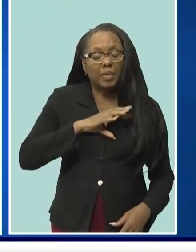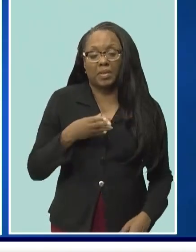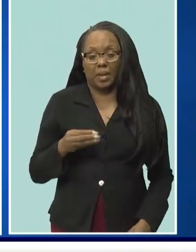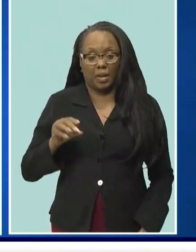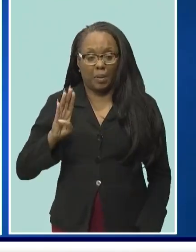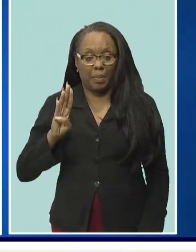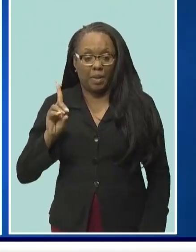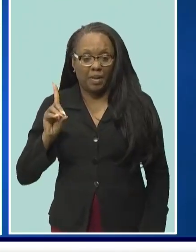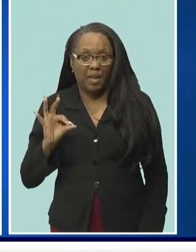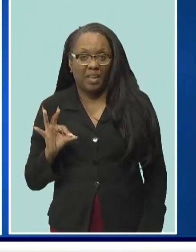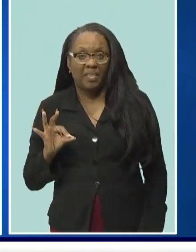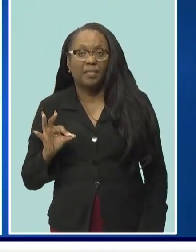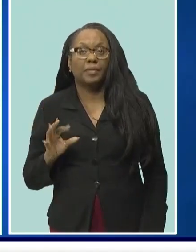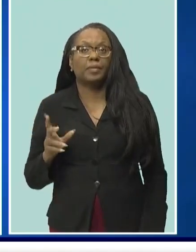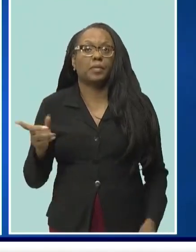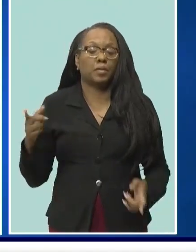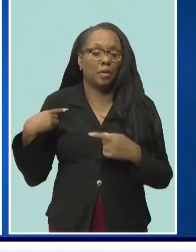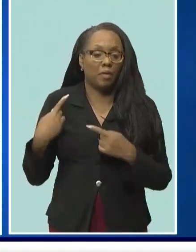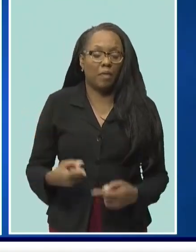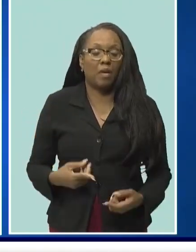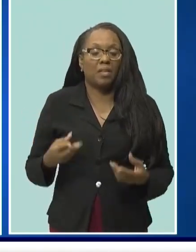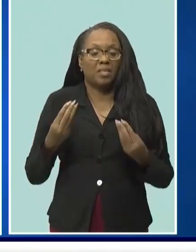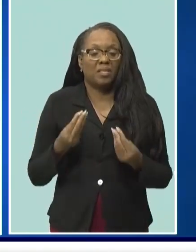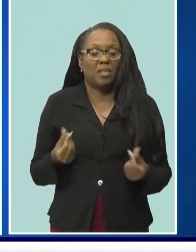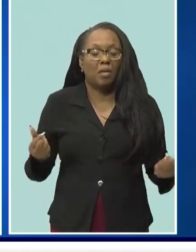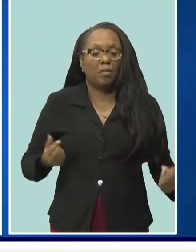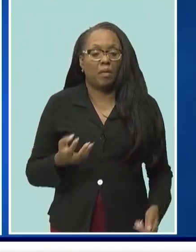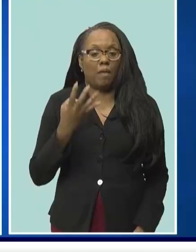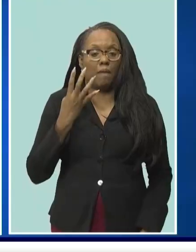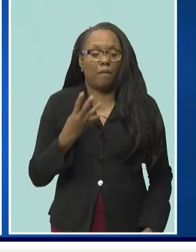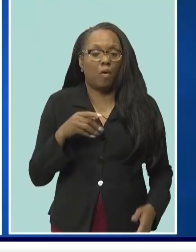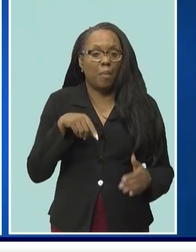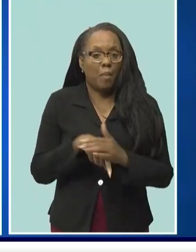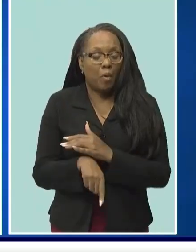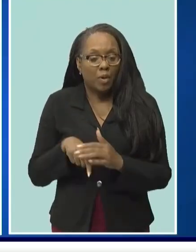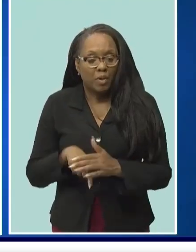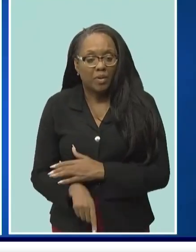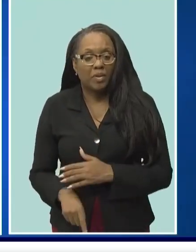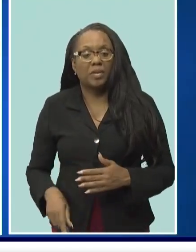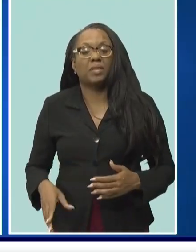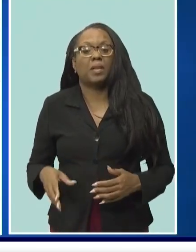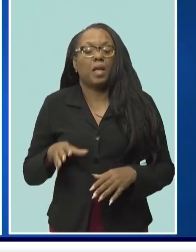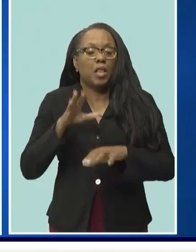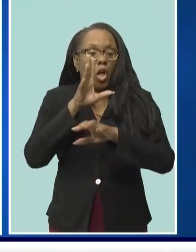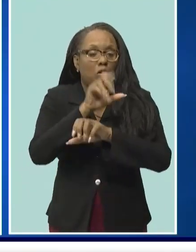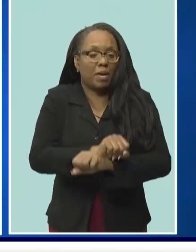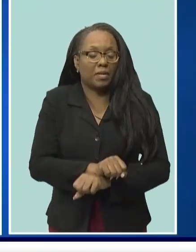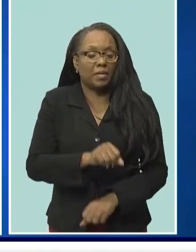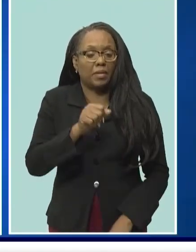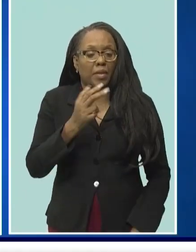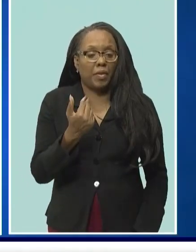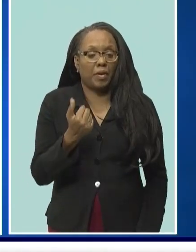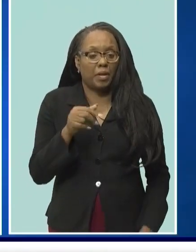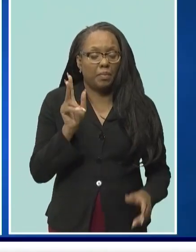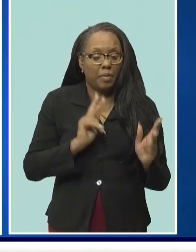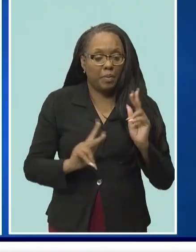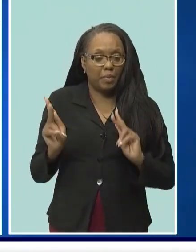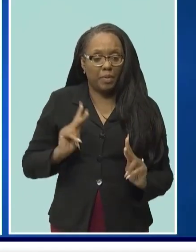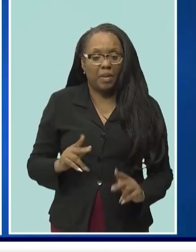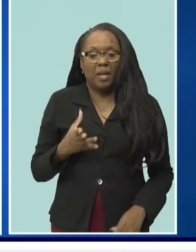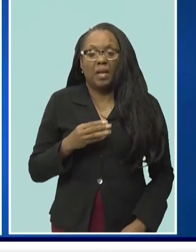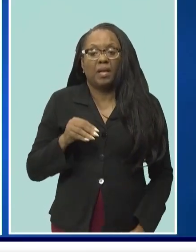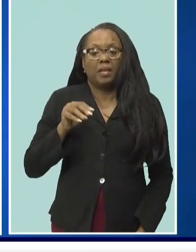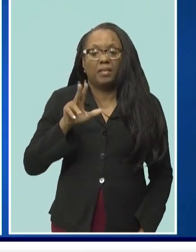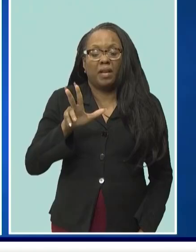Already, the unit has been able to solve a total of 4 murders, arrest 13 people, conduct